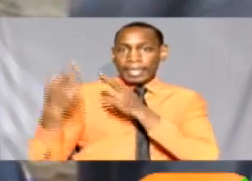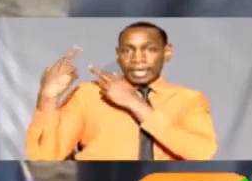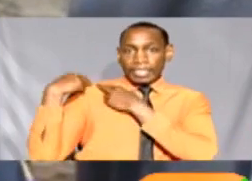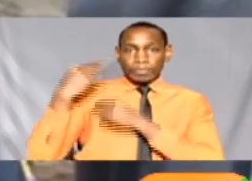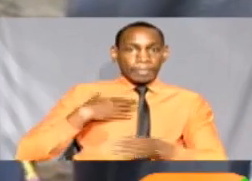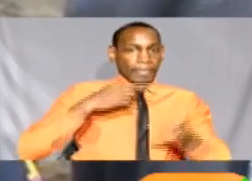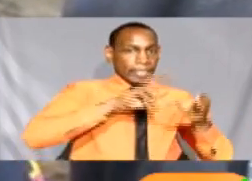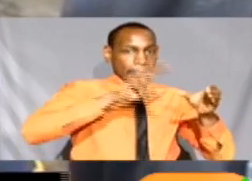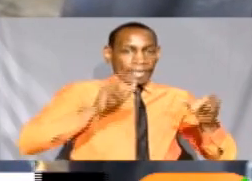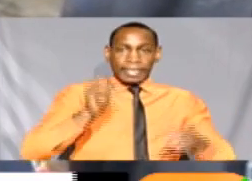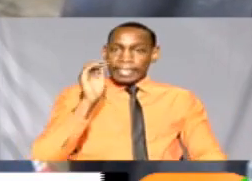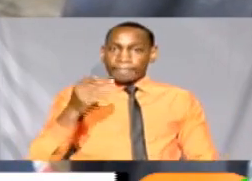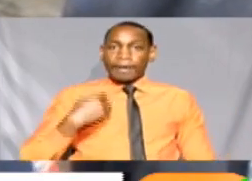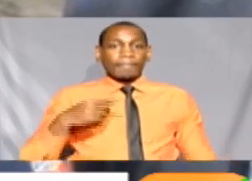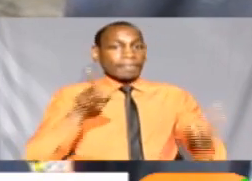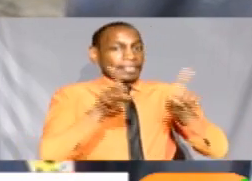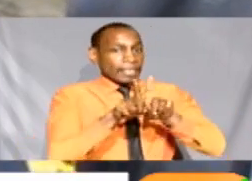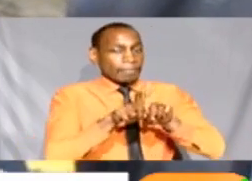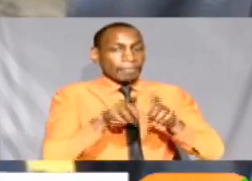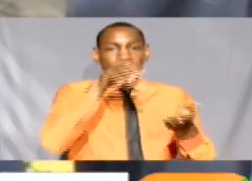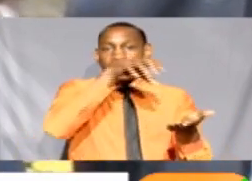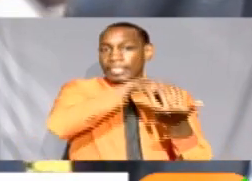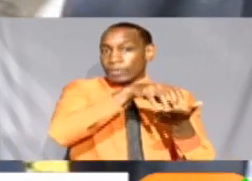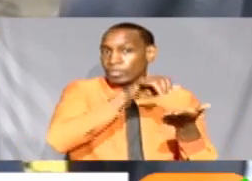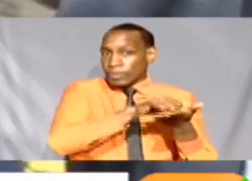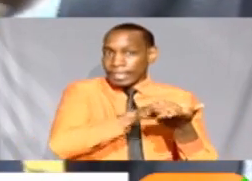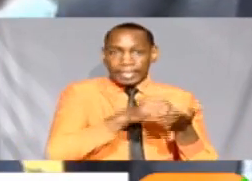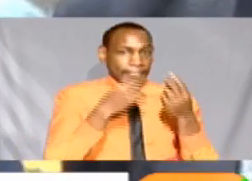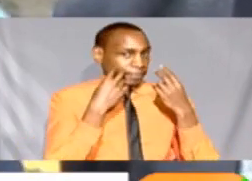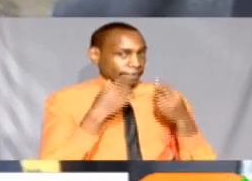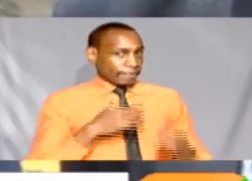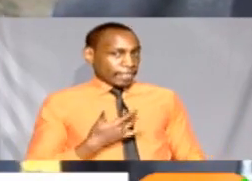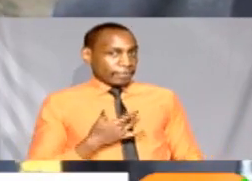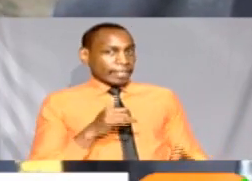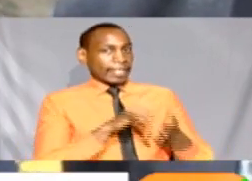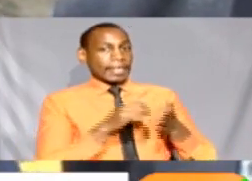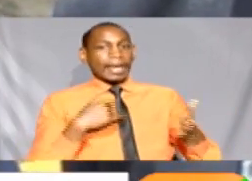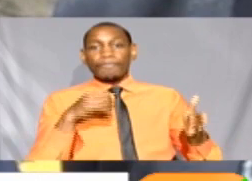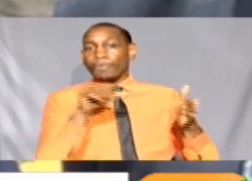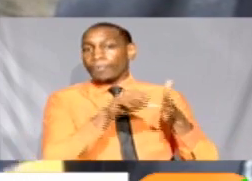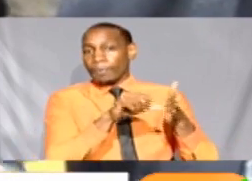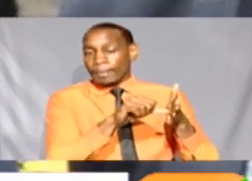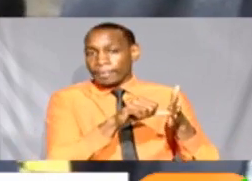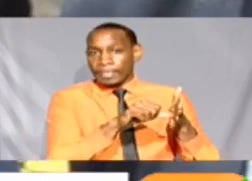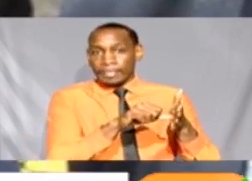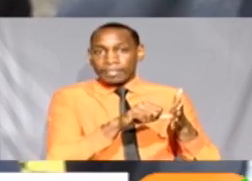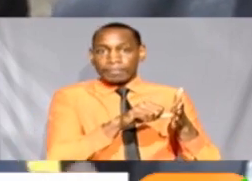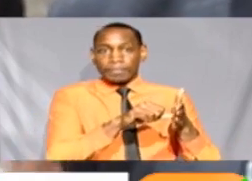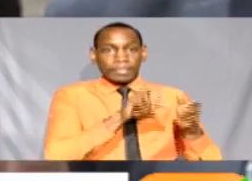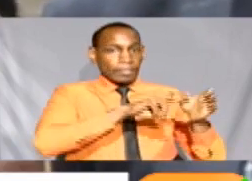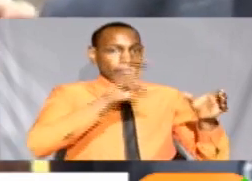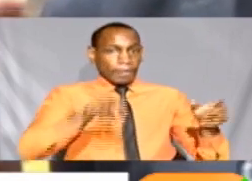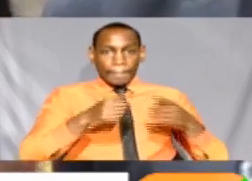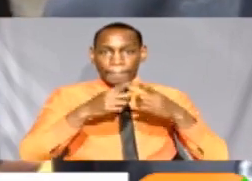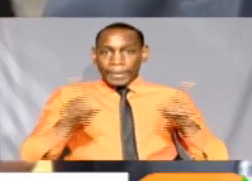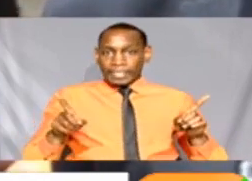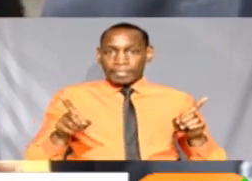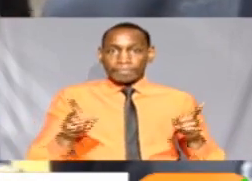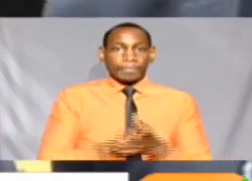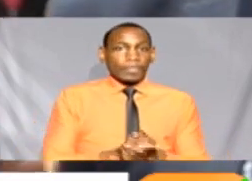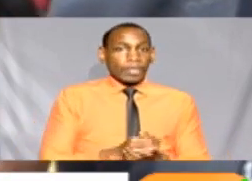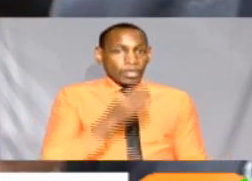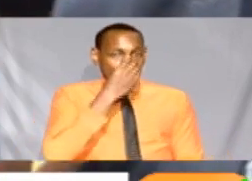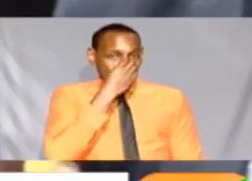sababu kama umefika kiwango hiyo ya kuwa unaona ya kwamba kuna shida, ujiodoe. Lakini